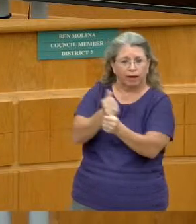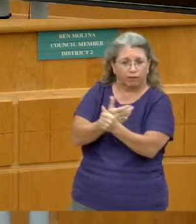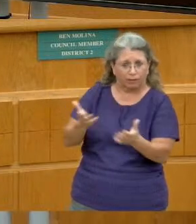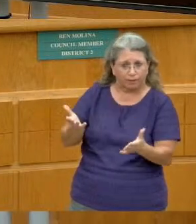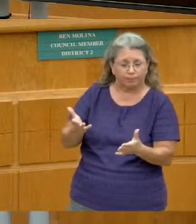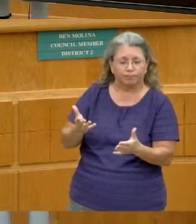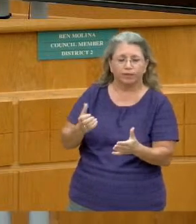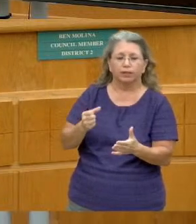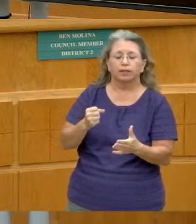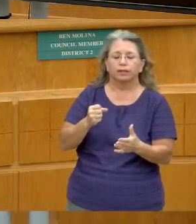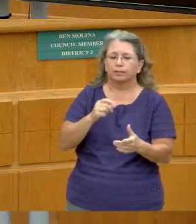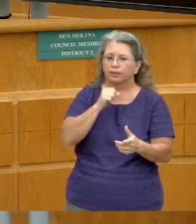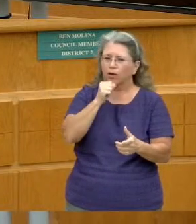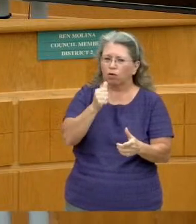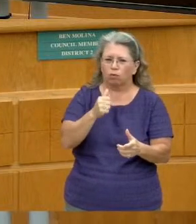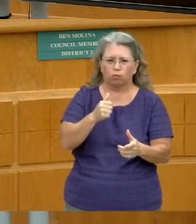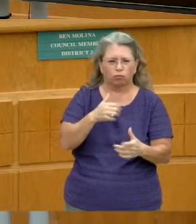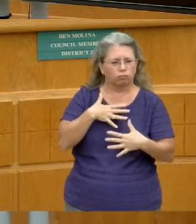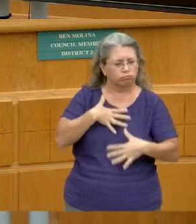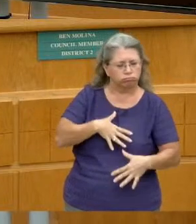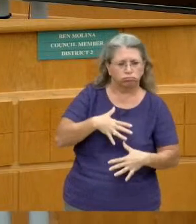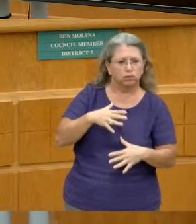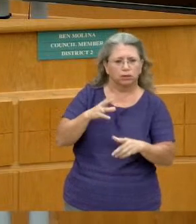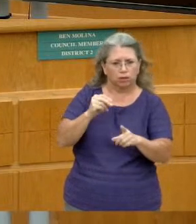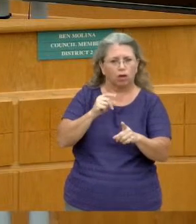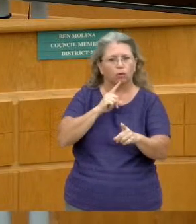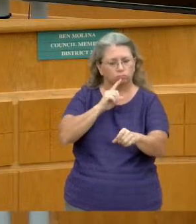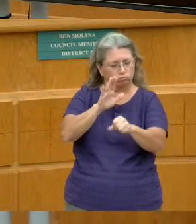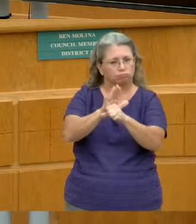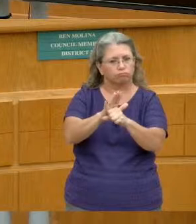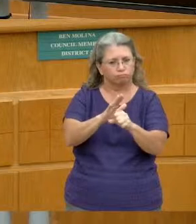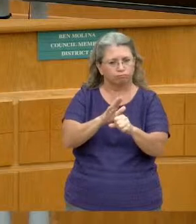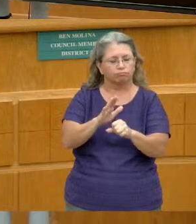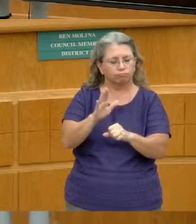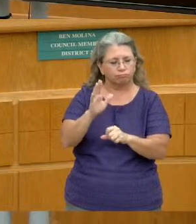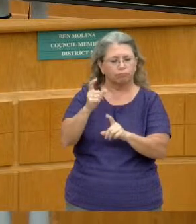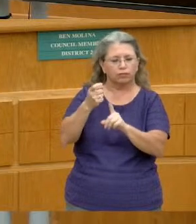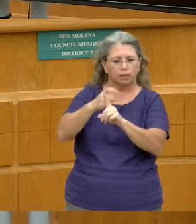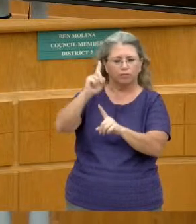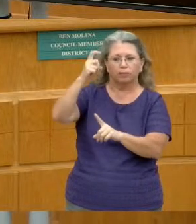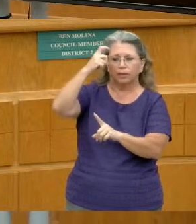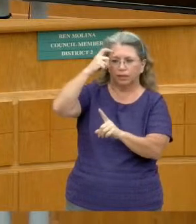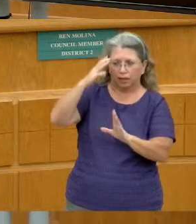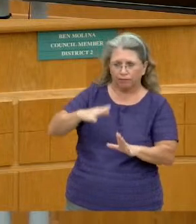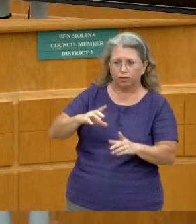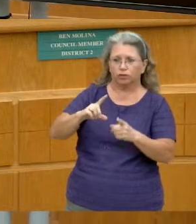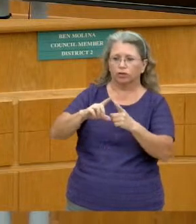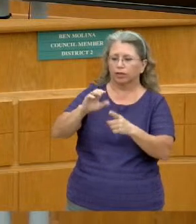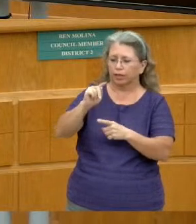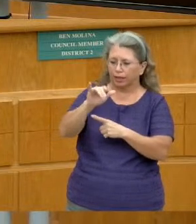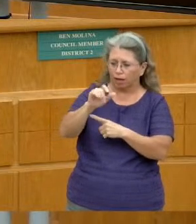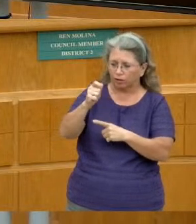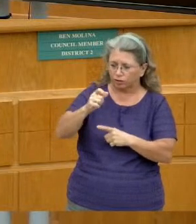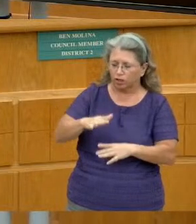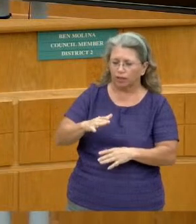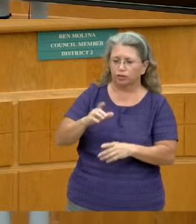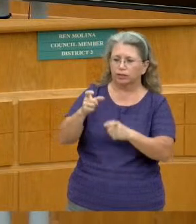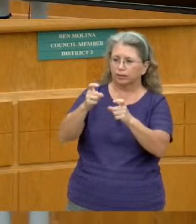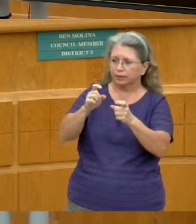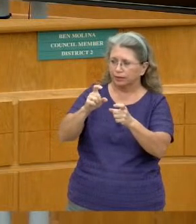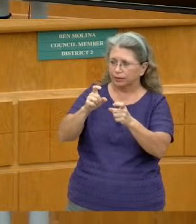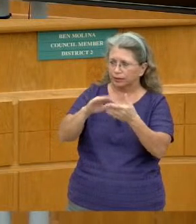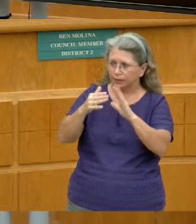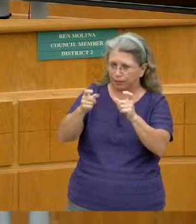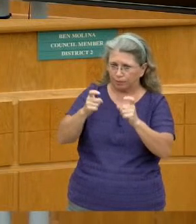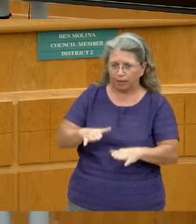discouraged, because I can assure you that from the governor to the county judge to the city manager, myself,